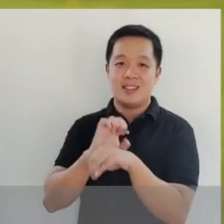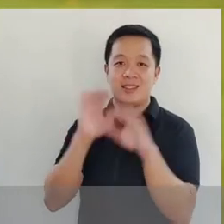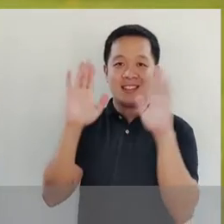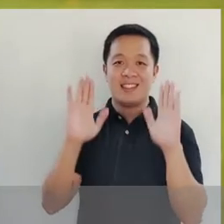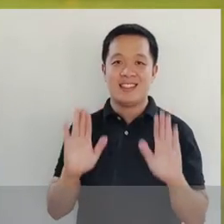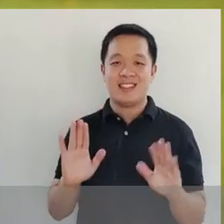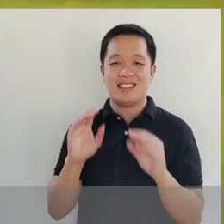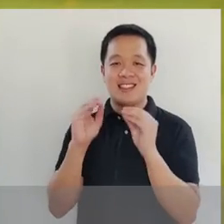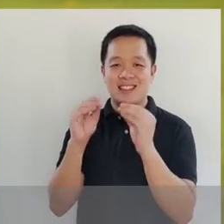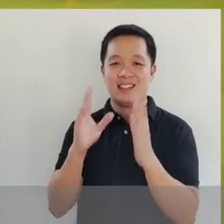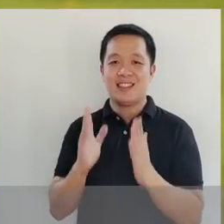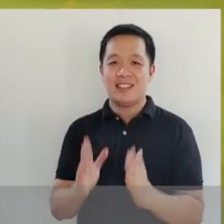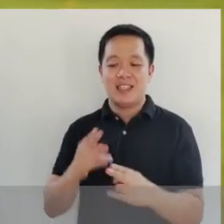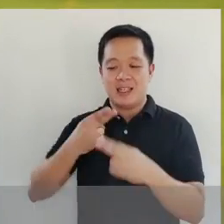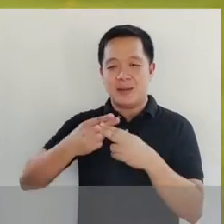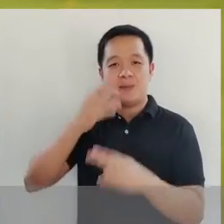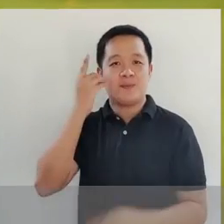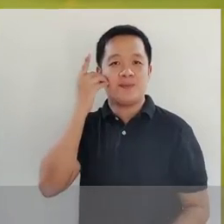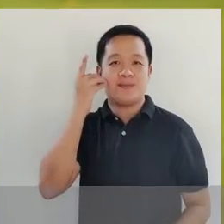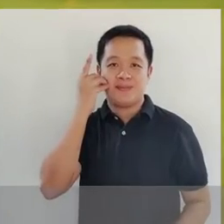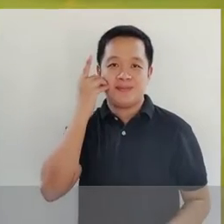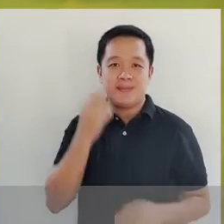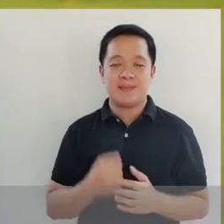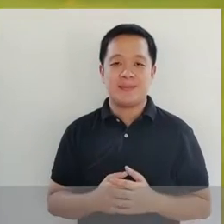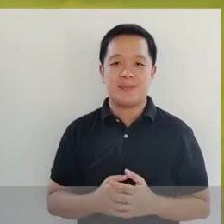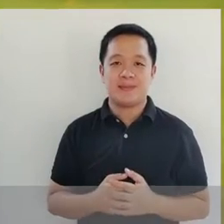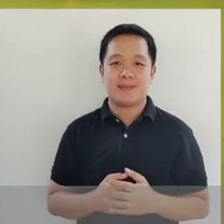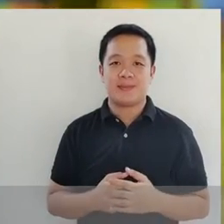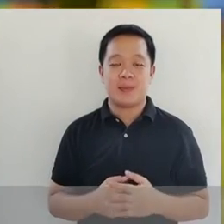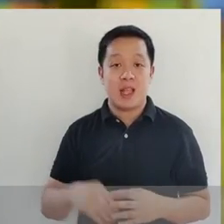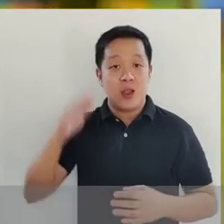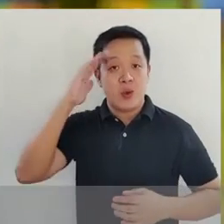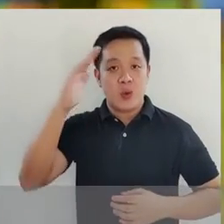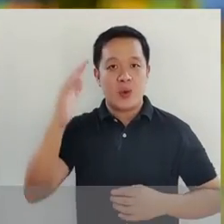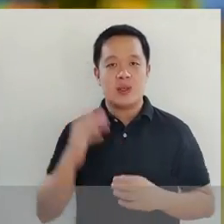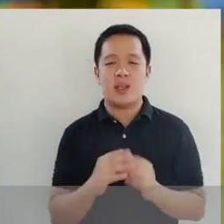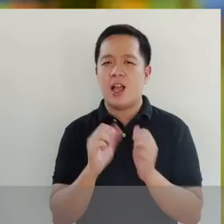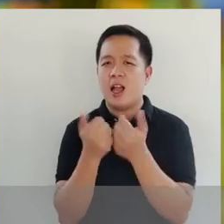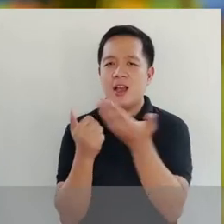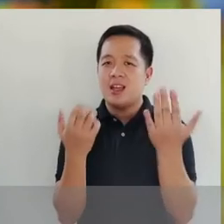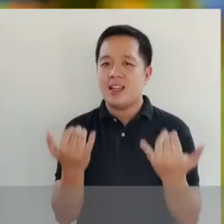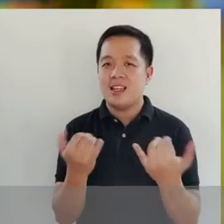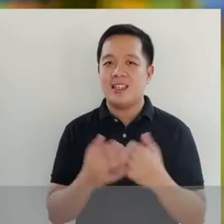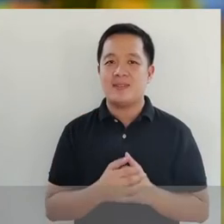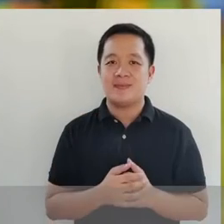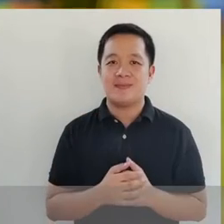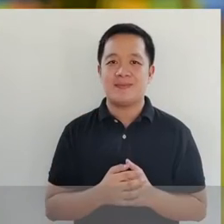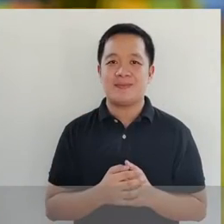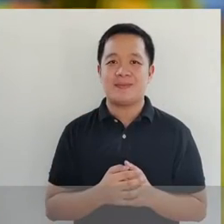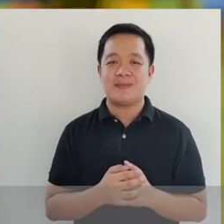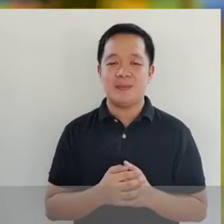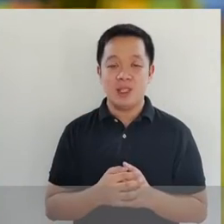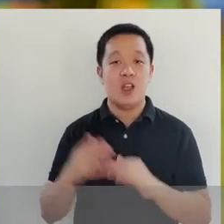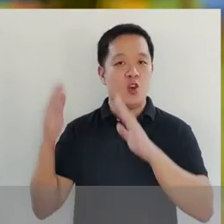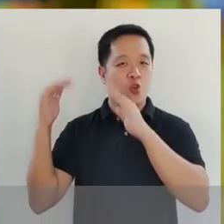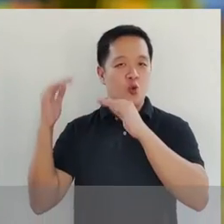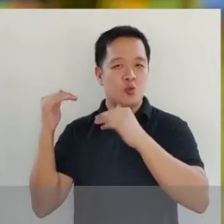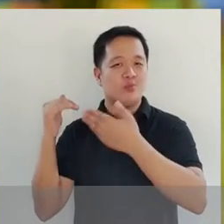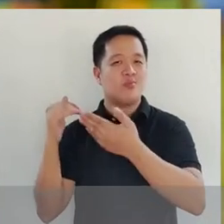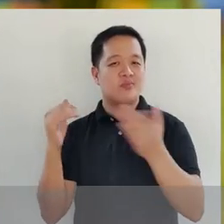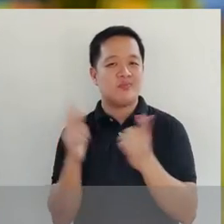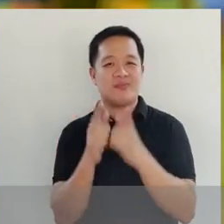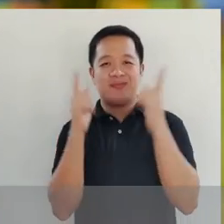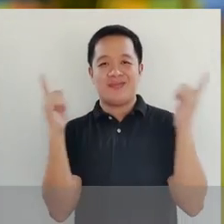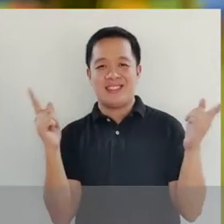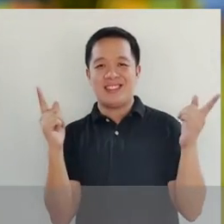your English-tastic teacher, Teacher Desh. Hello, how are you today? I hope you're